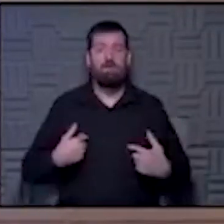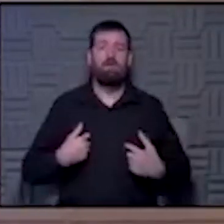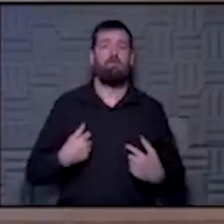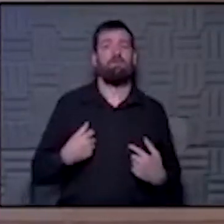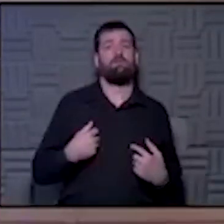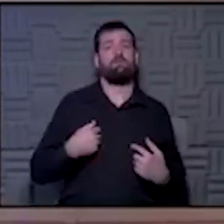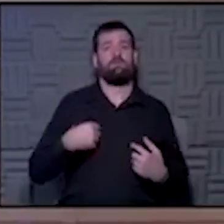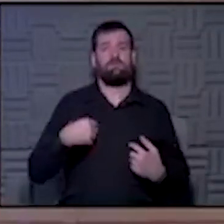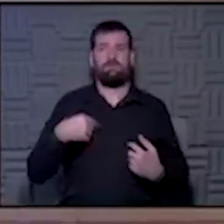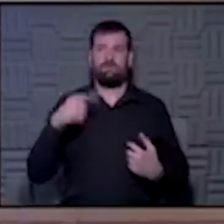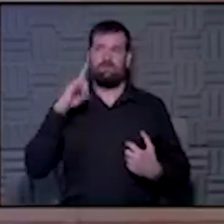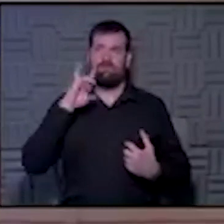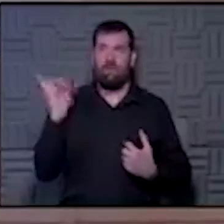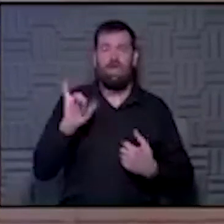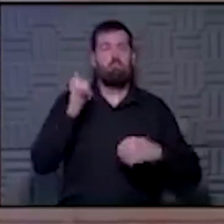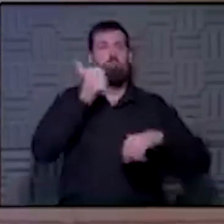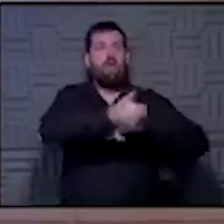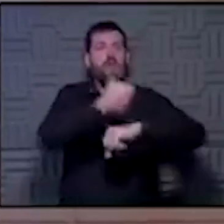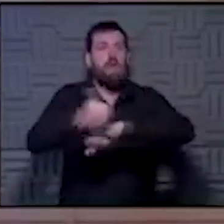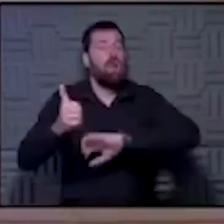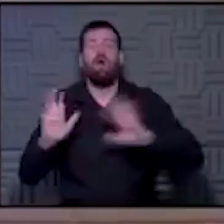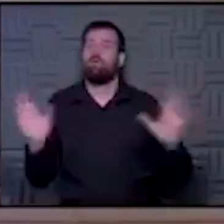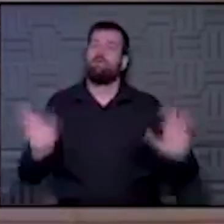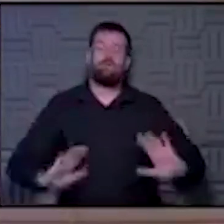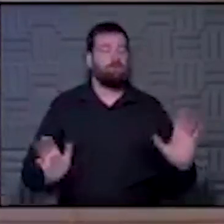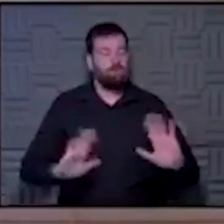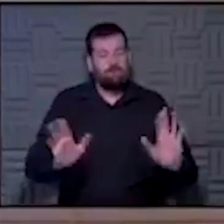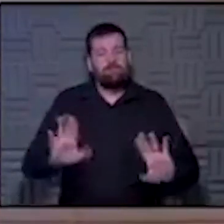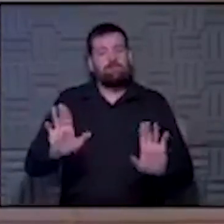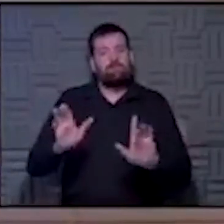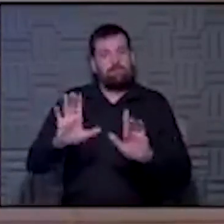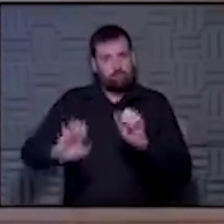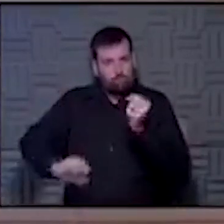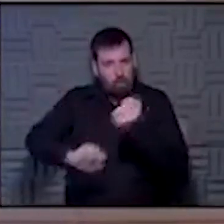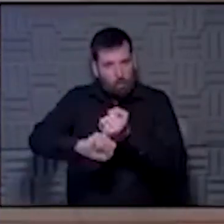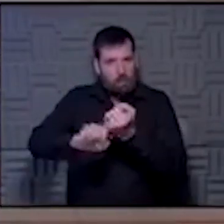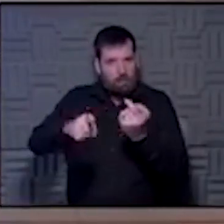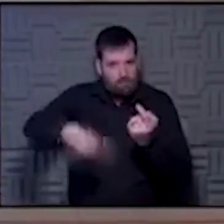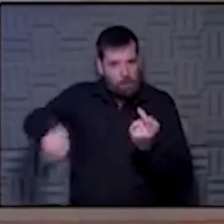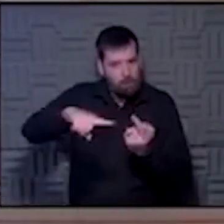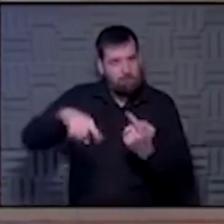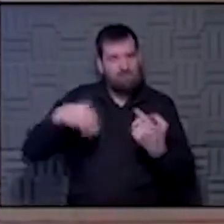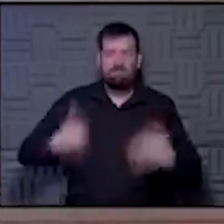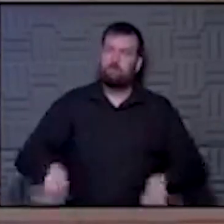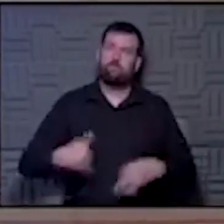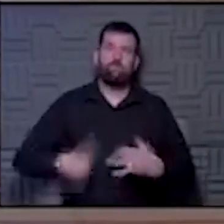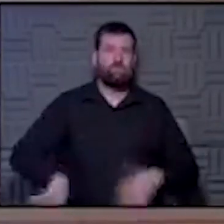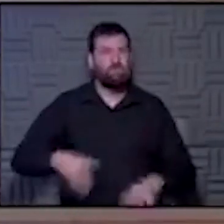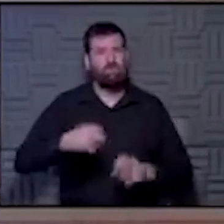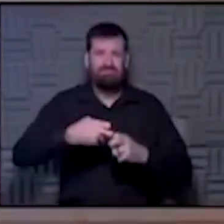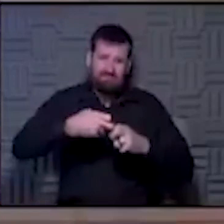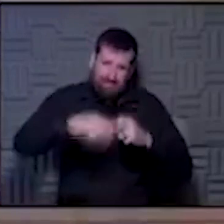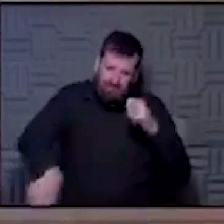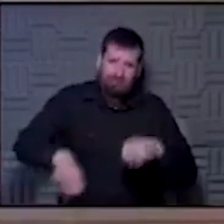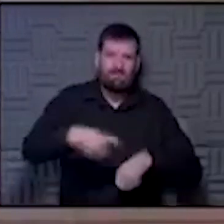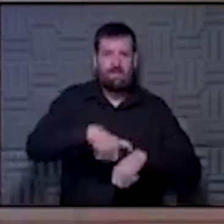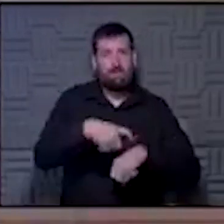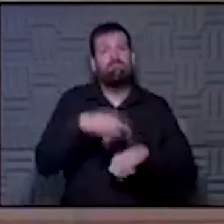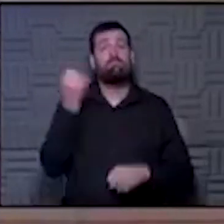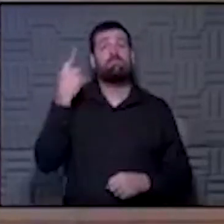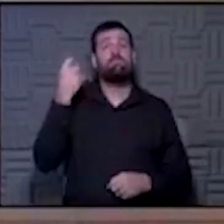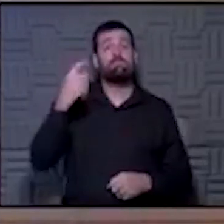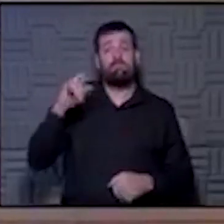going to be any blame placed. This is all about supporting them in a really hard time. And infection control has always